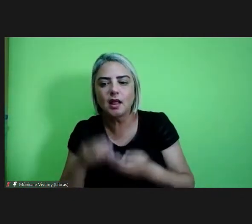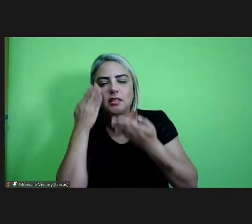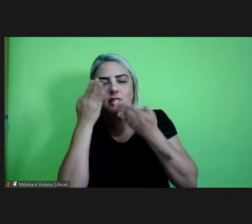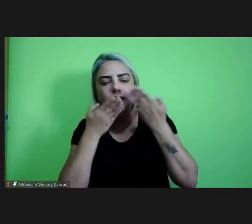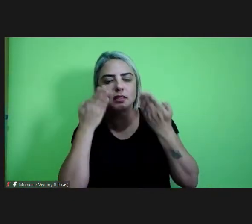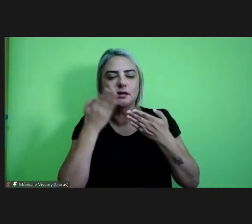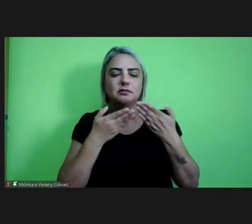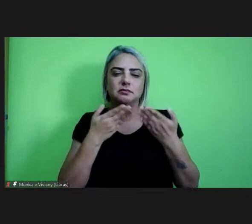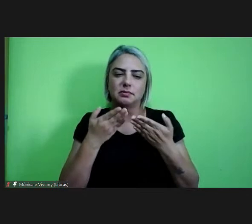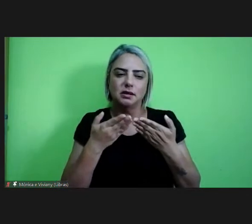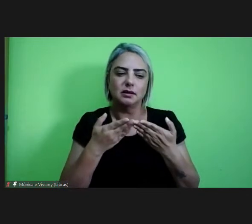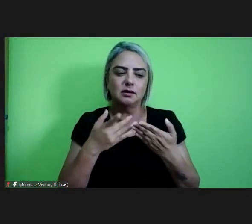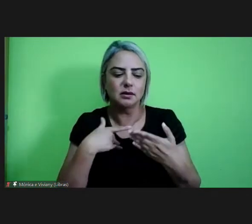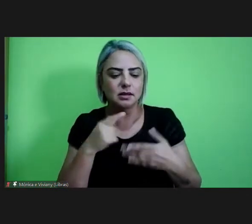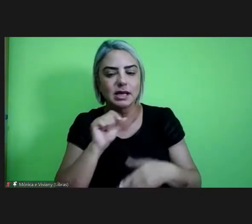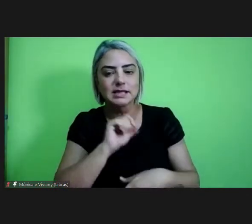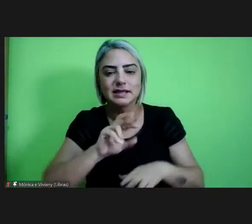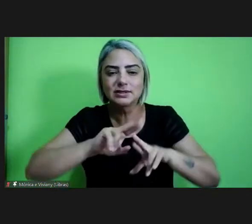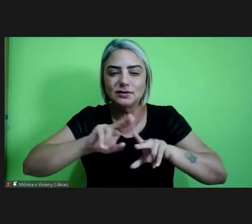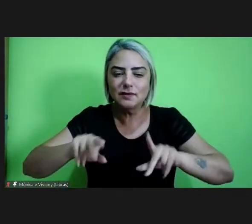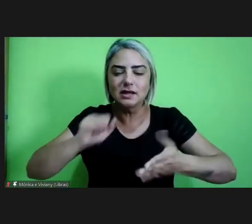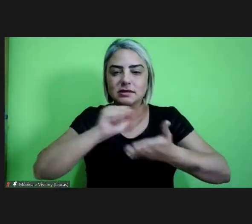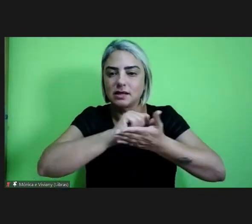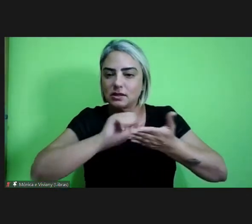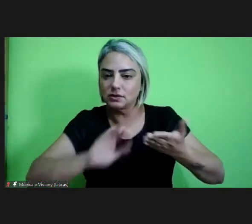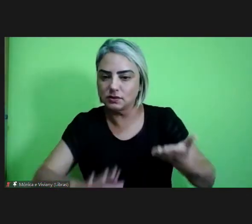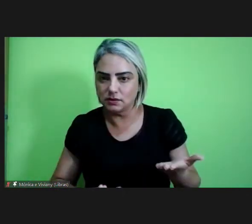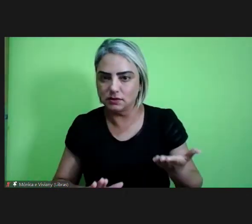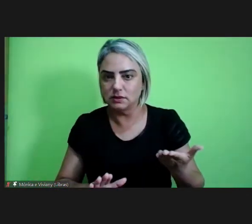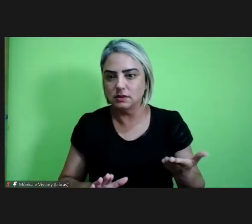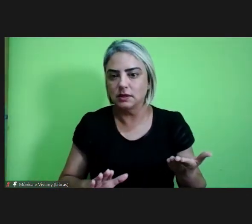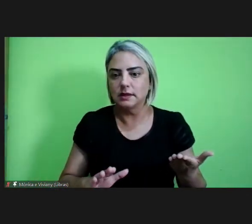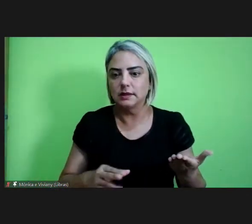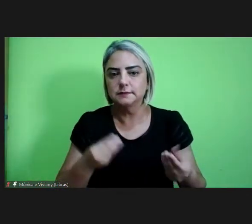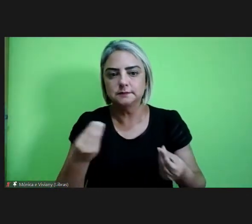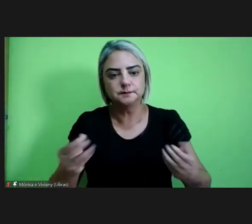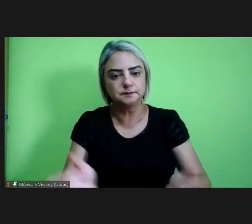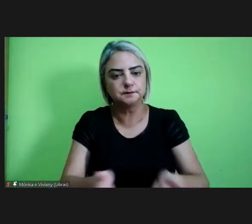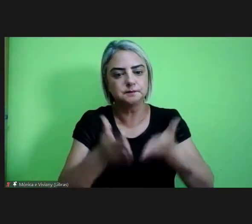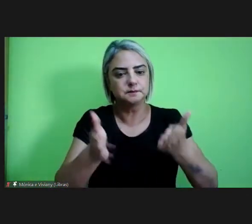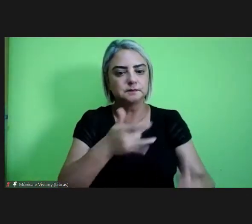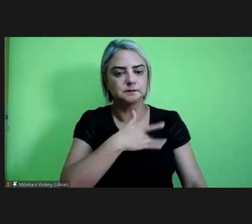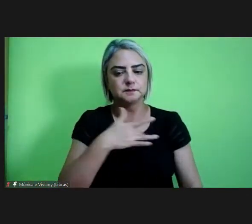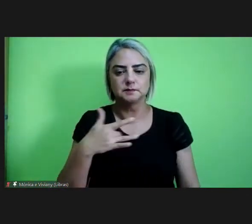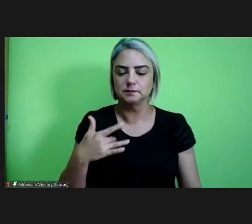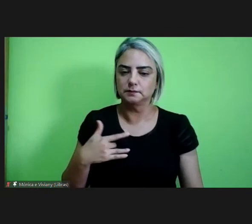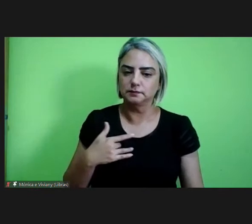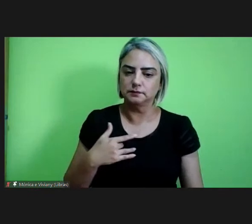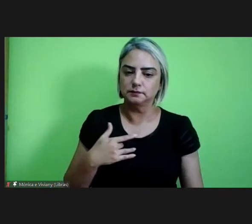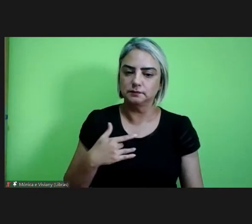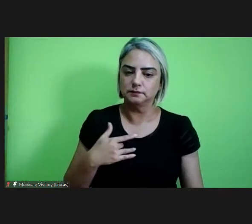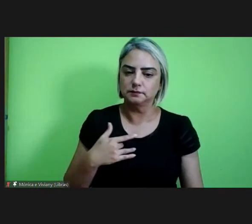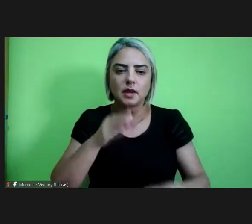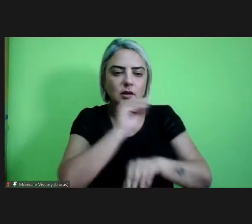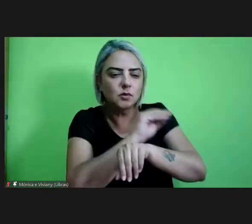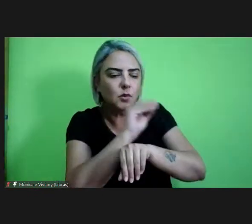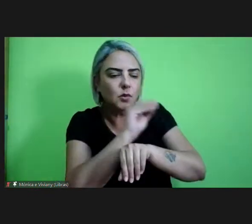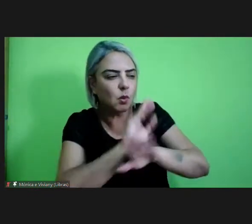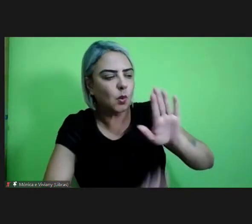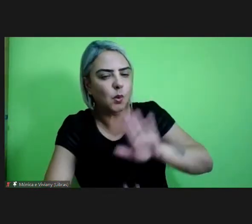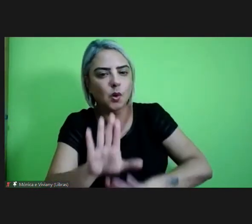is a lot of structure to care for people, many actions to promote health